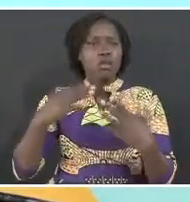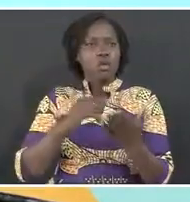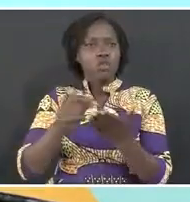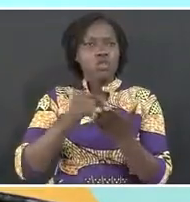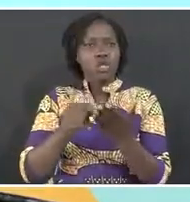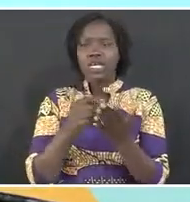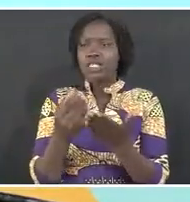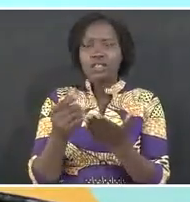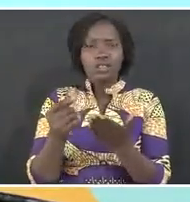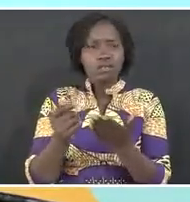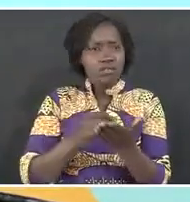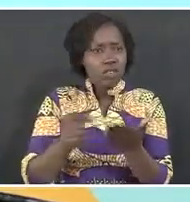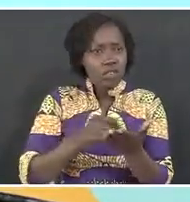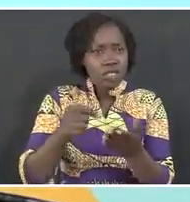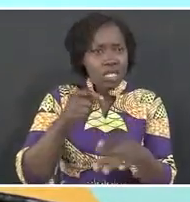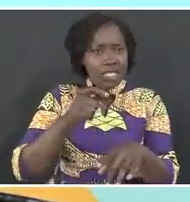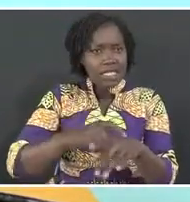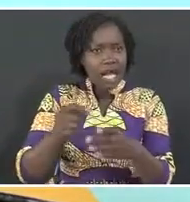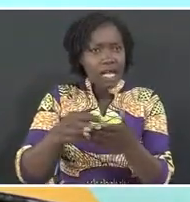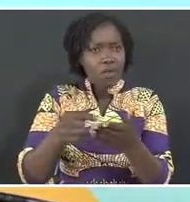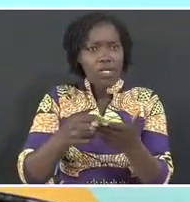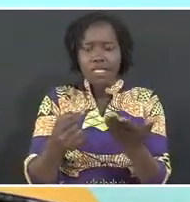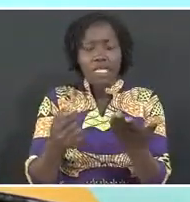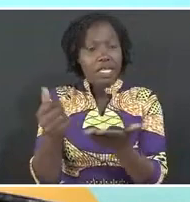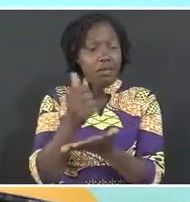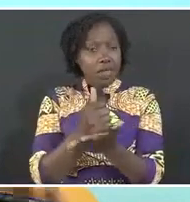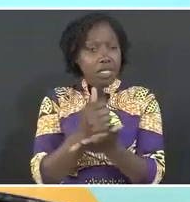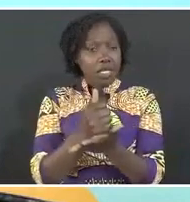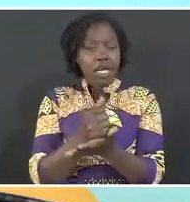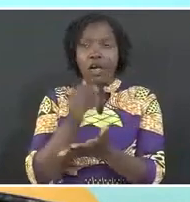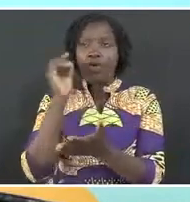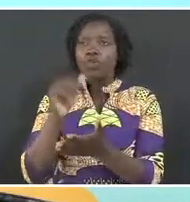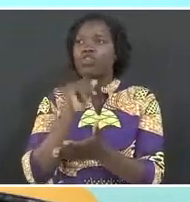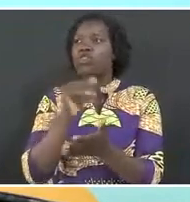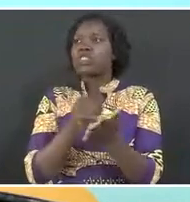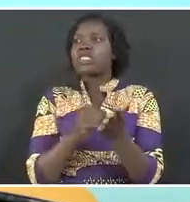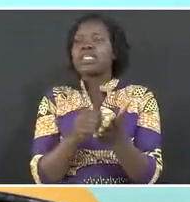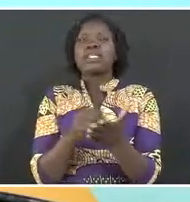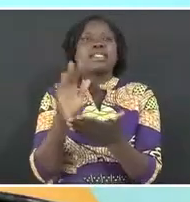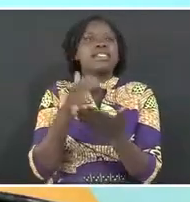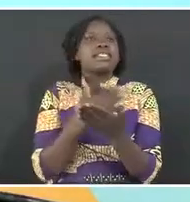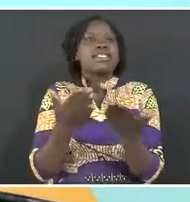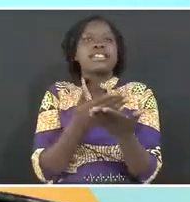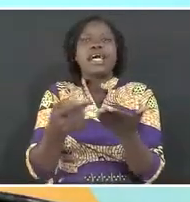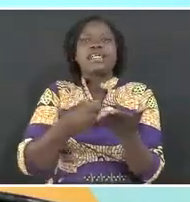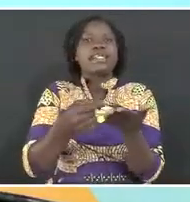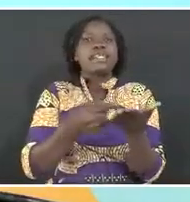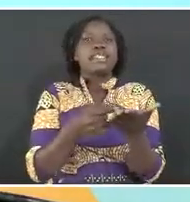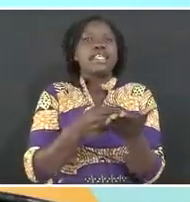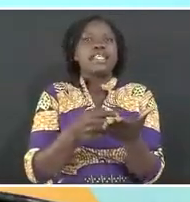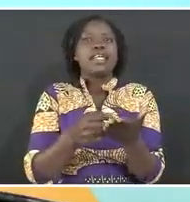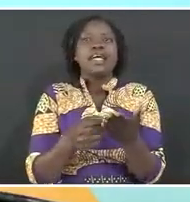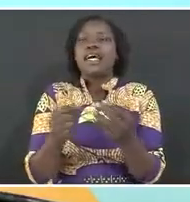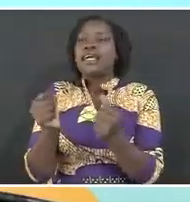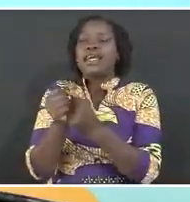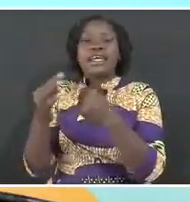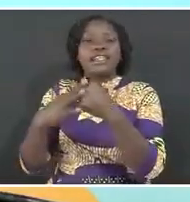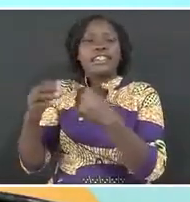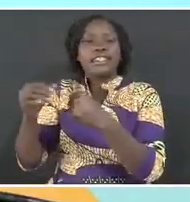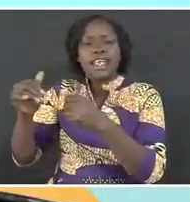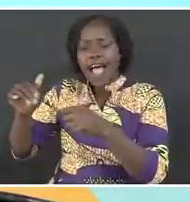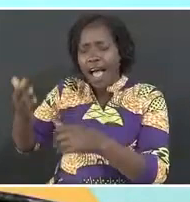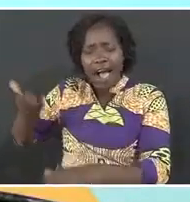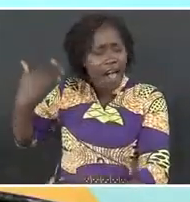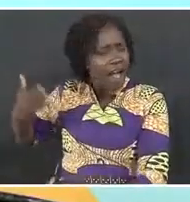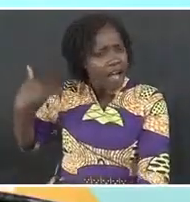good songs when hymns were written. Amen? We should not just sing the songs that were written in the 18s, where we are